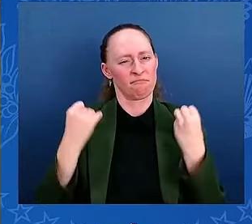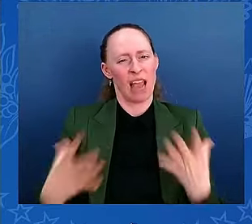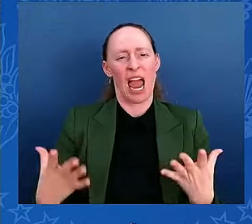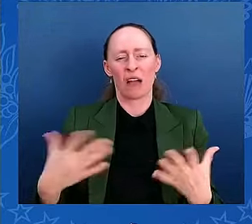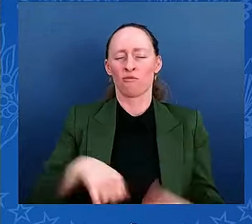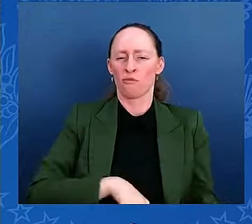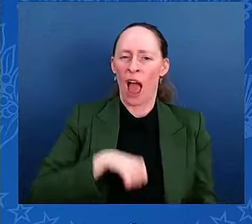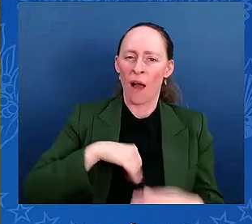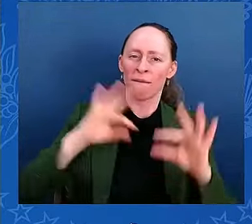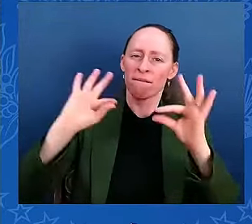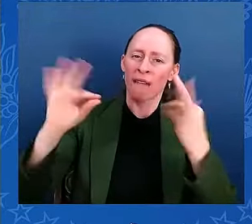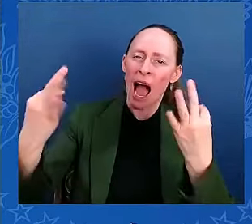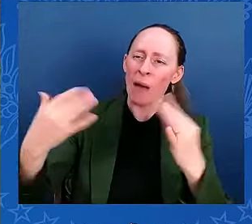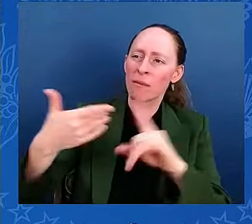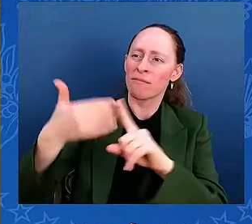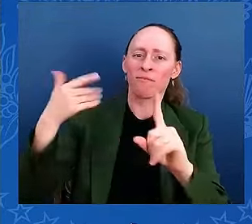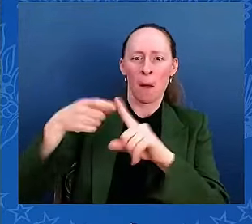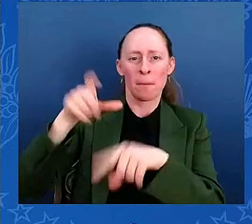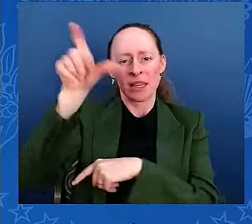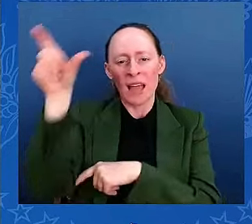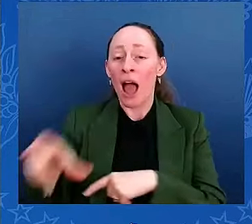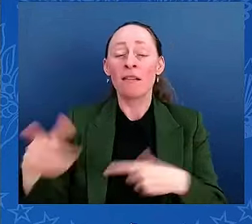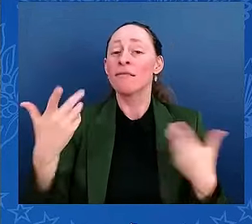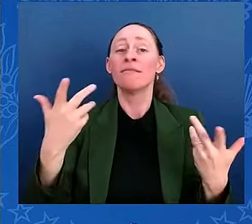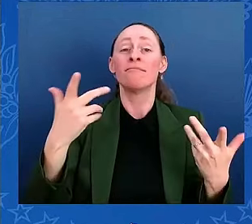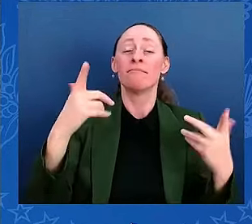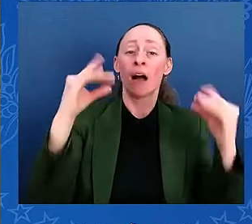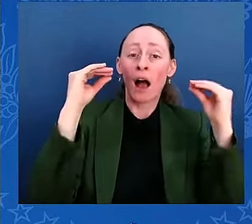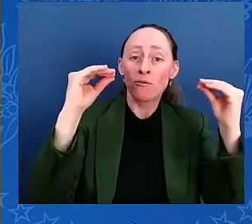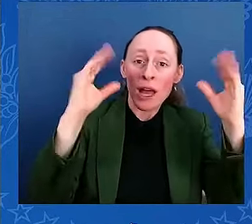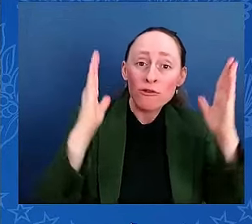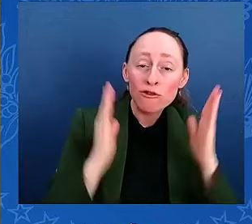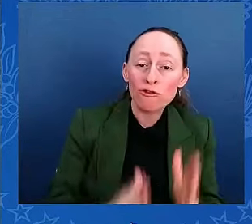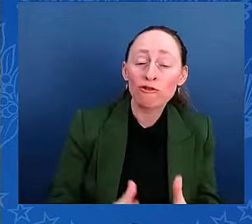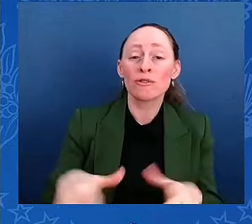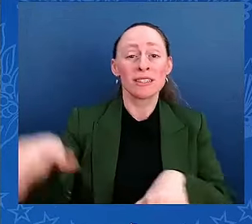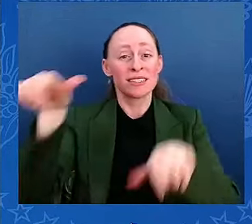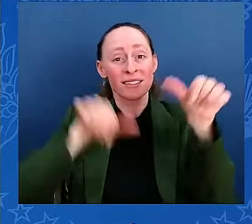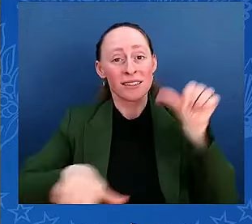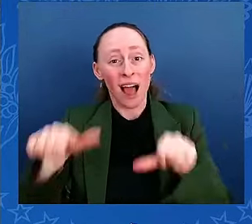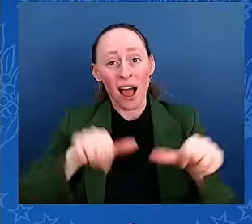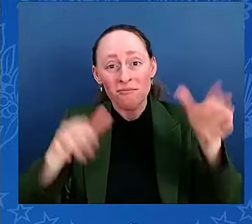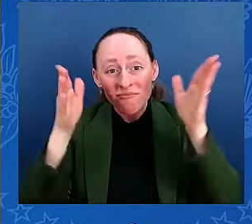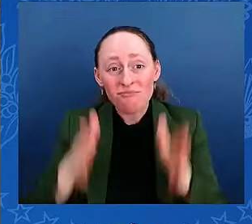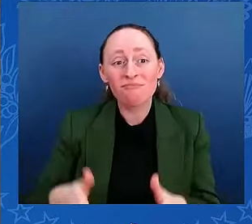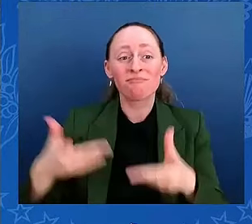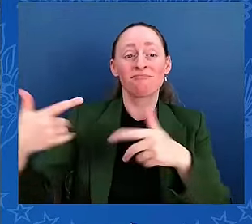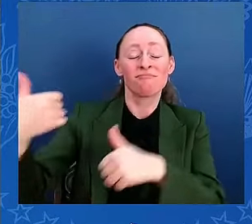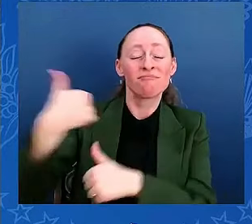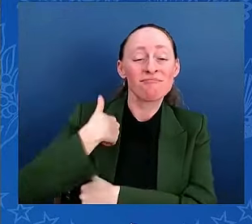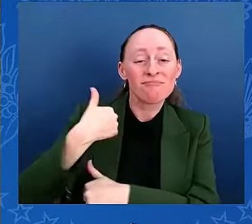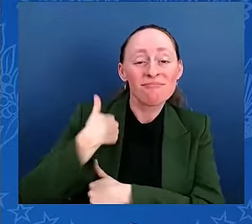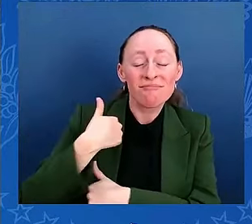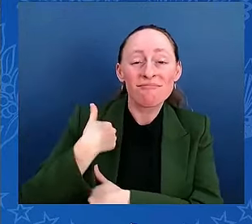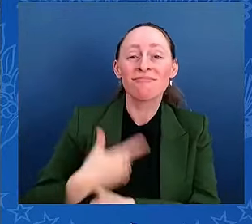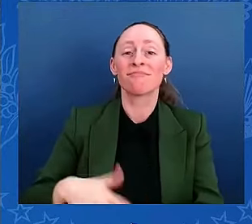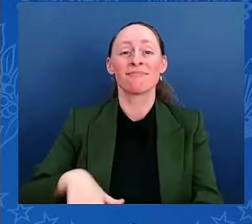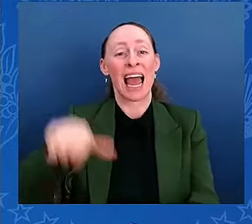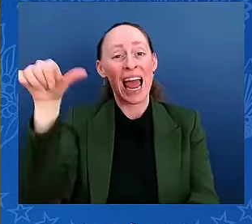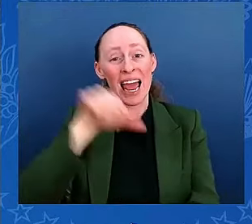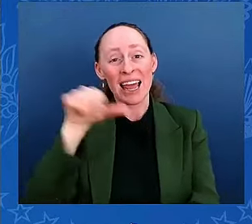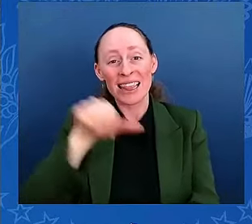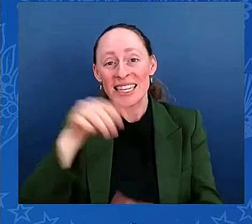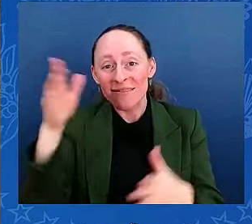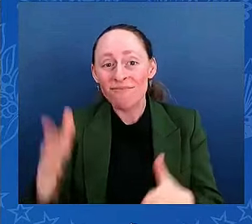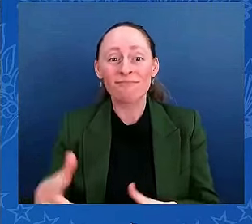chefs, diplomats, doctors, service members, veterans, athletes, actors, artists, and so much more. There's nothing the Italian community